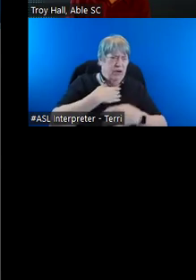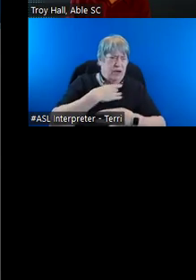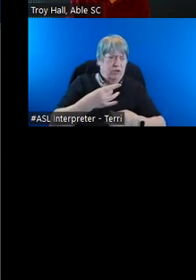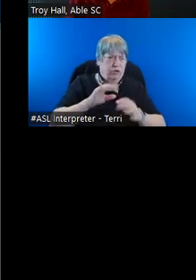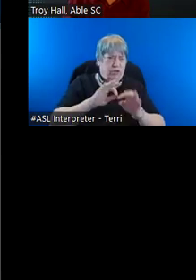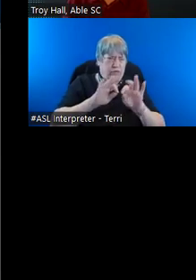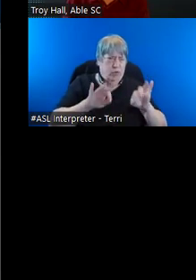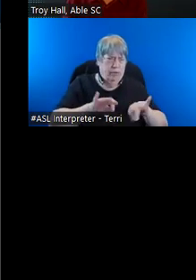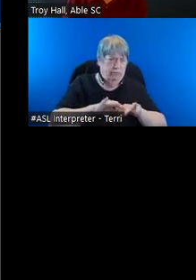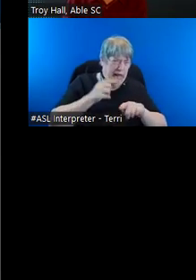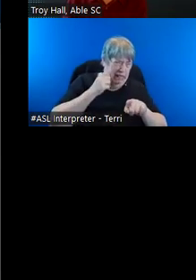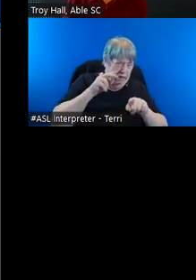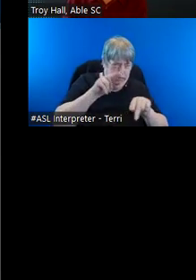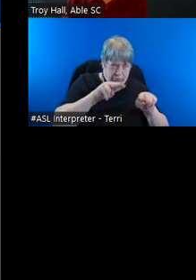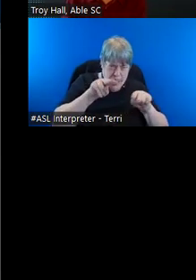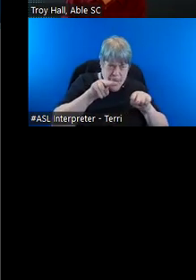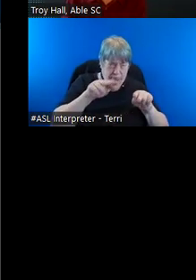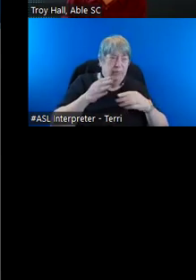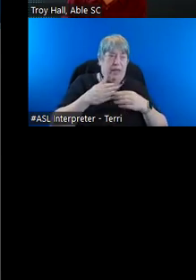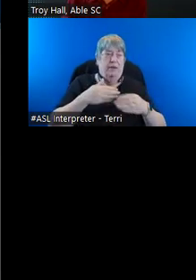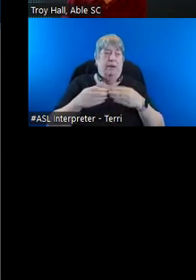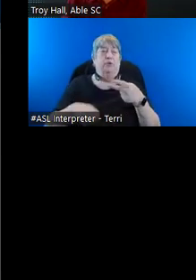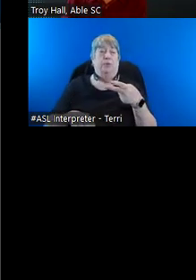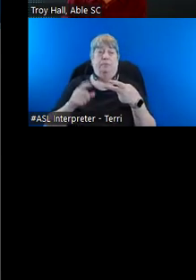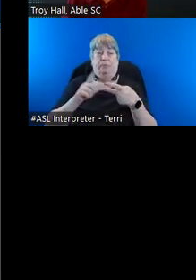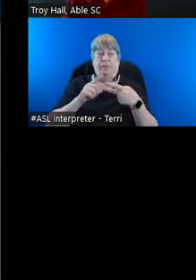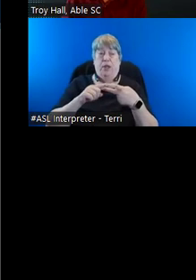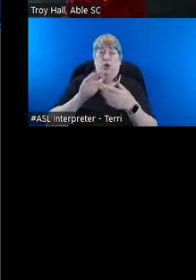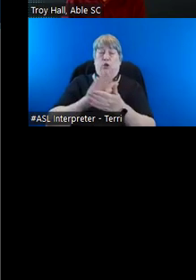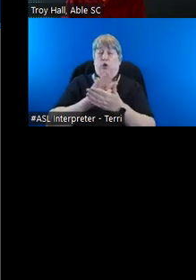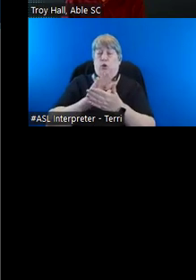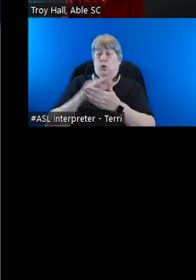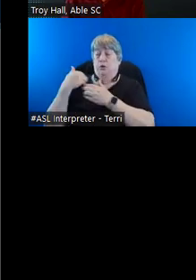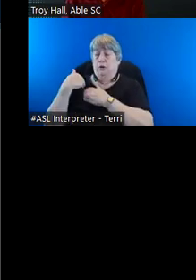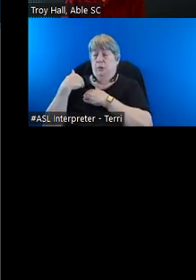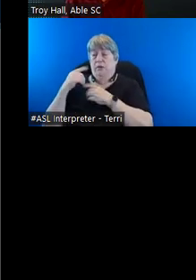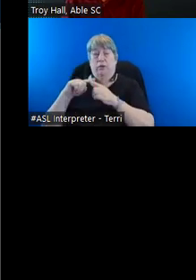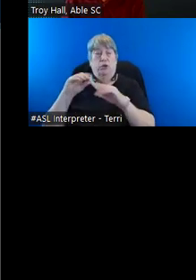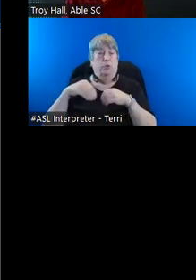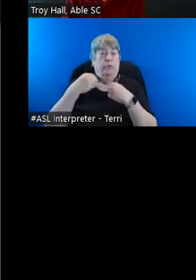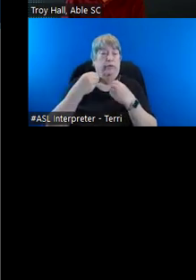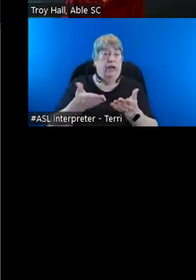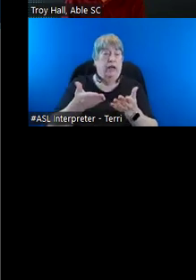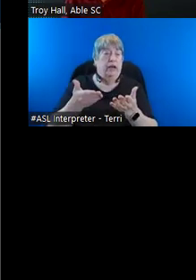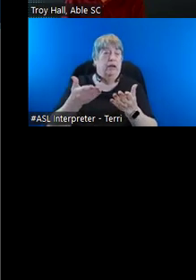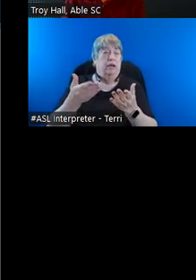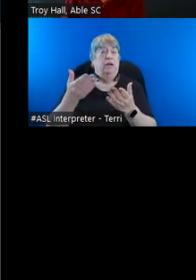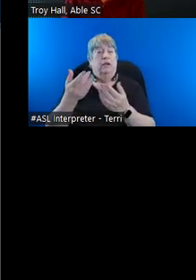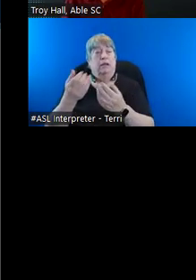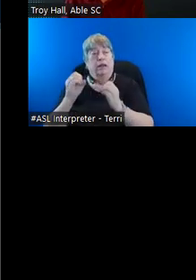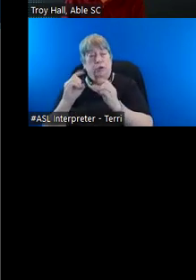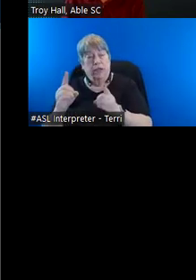So schools are responsible for providing education, support, and transition services to students with disabilities. And